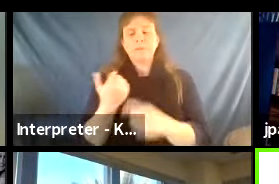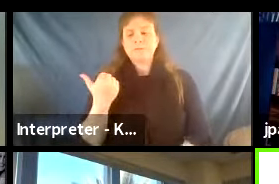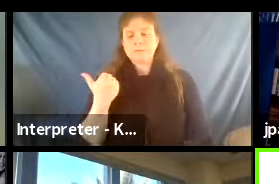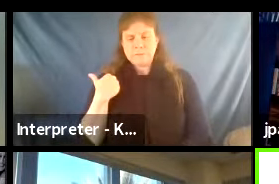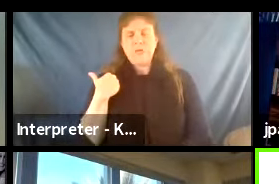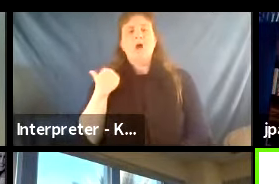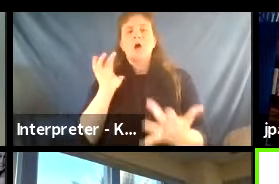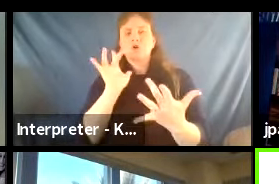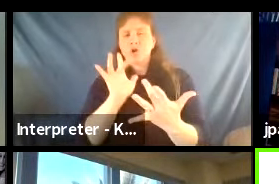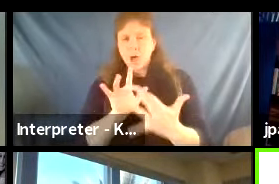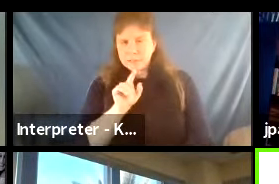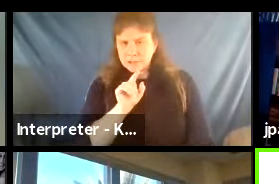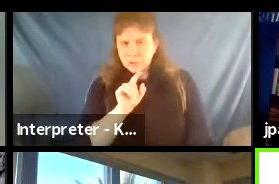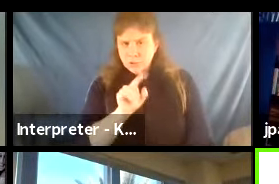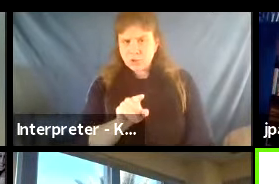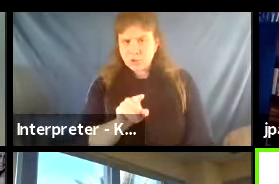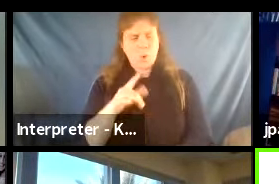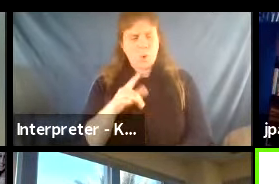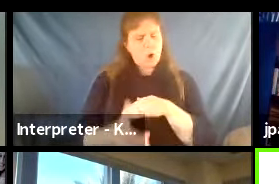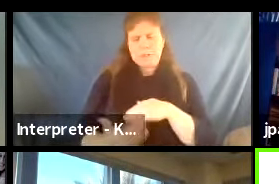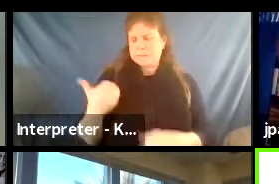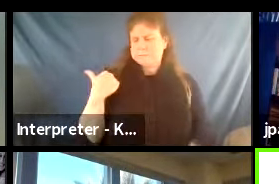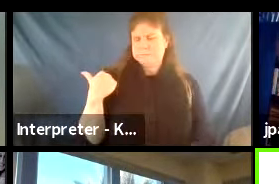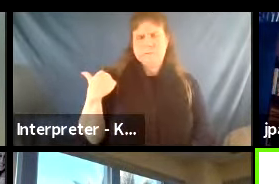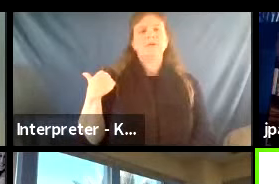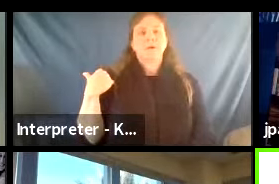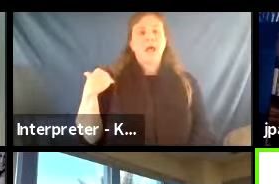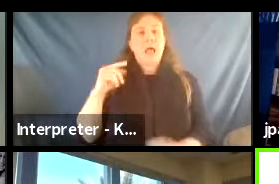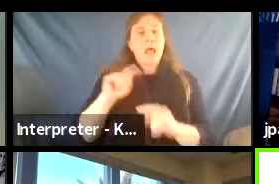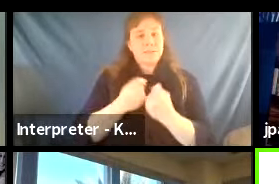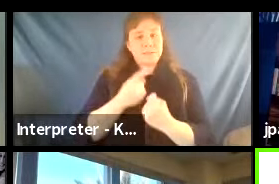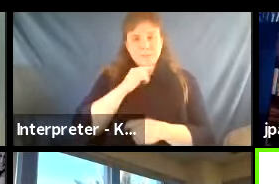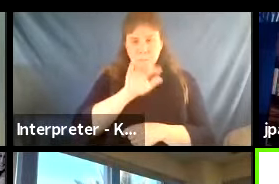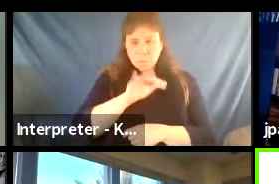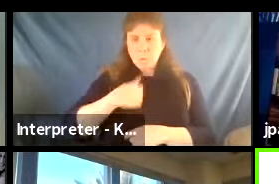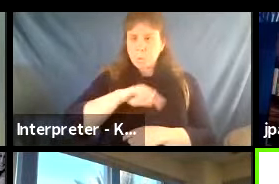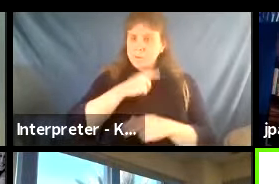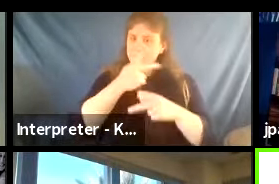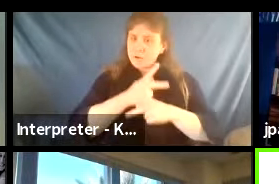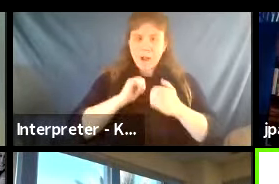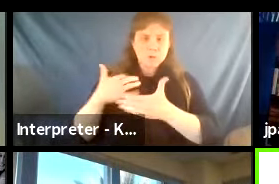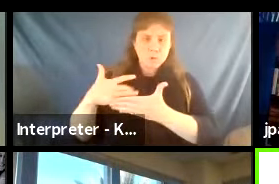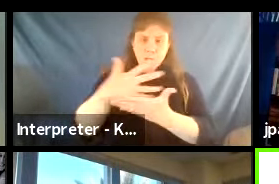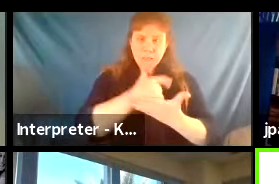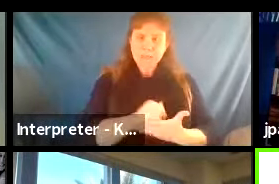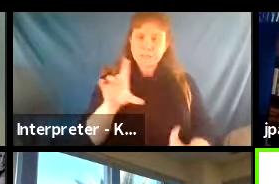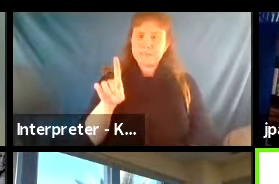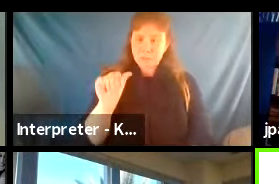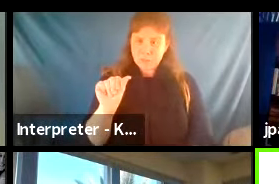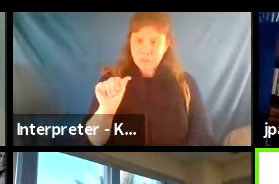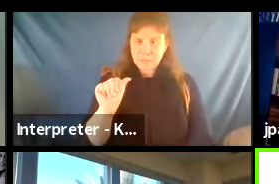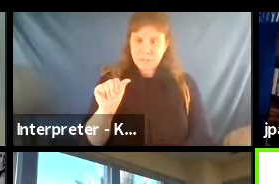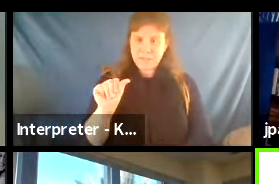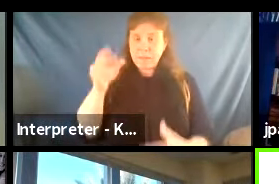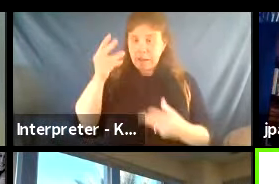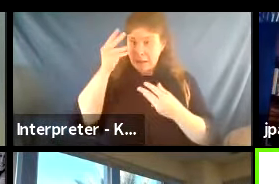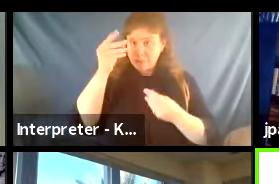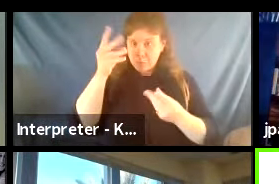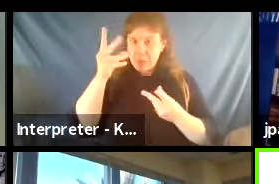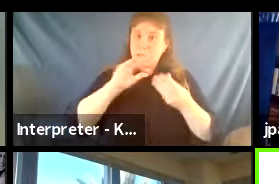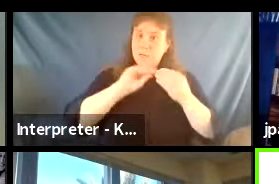was responsive to say, we found a way to begin collecting disability information in our own surveillance. And it seems